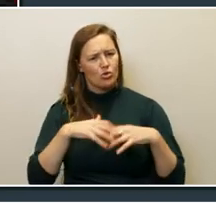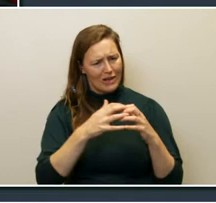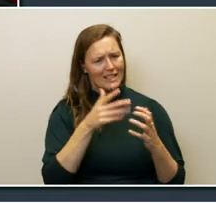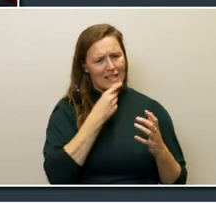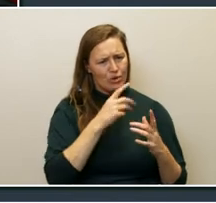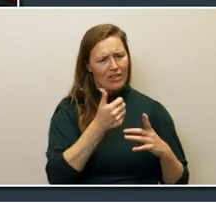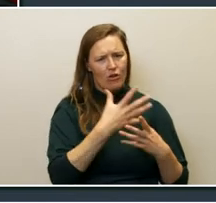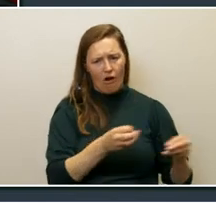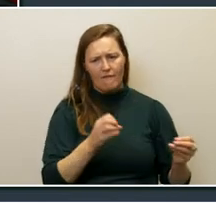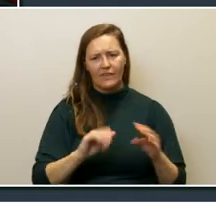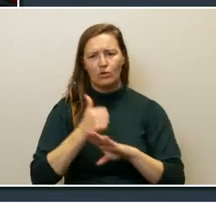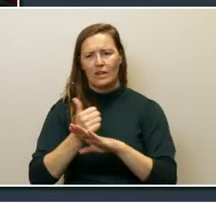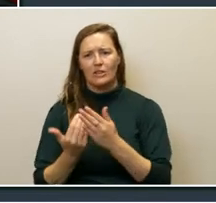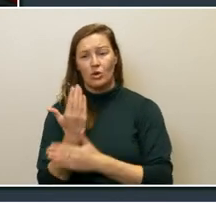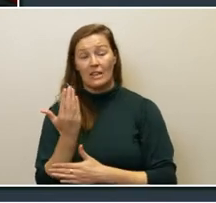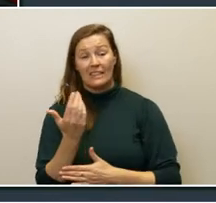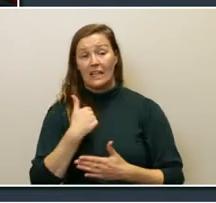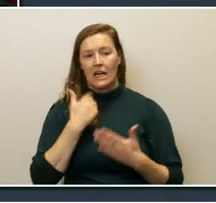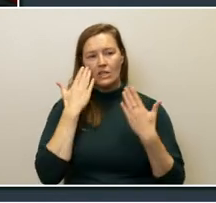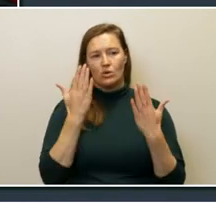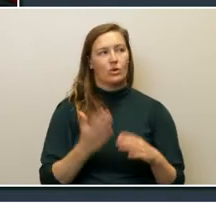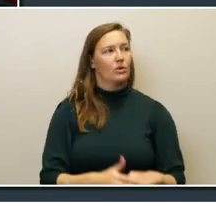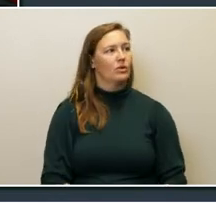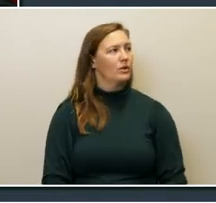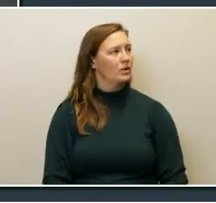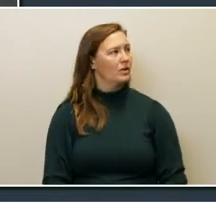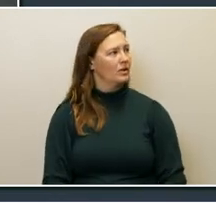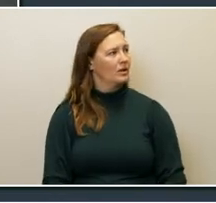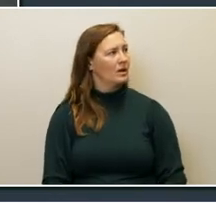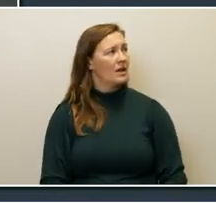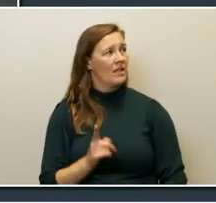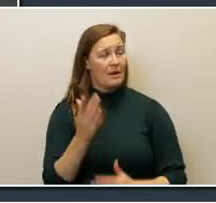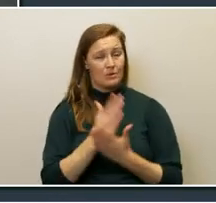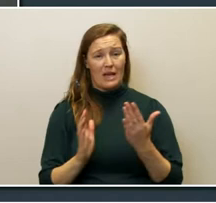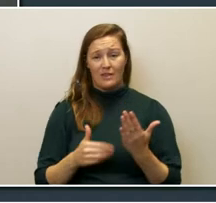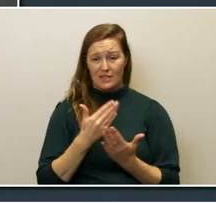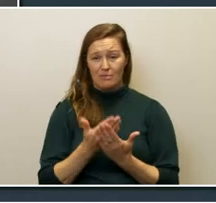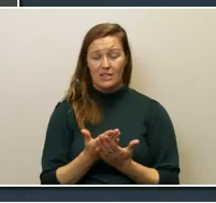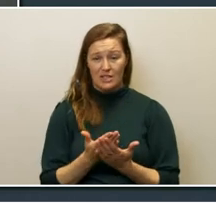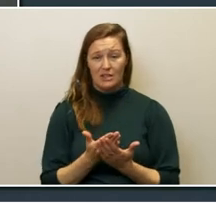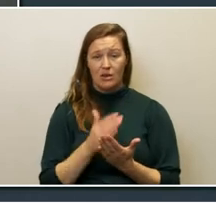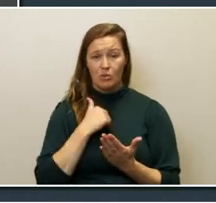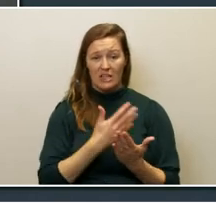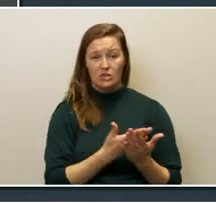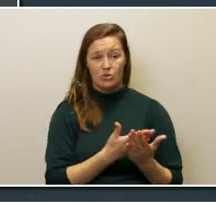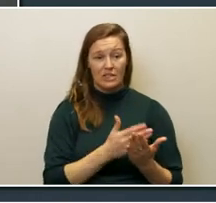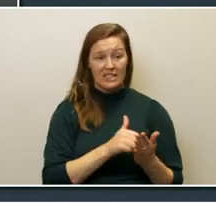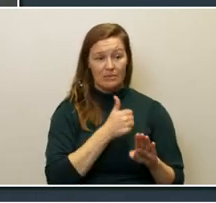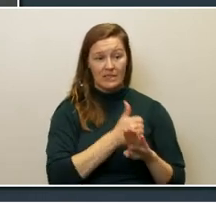it? I don't know. Was it part of the submission that we were required to remove